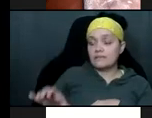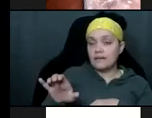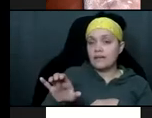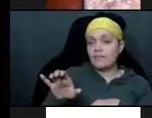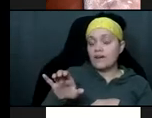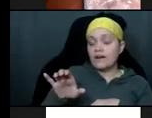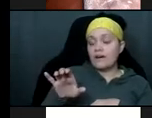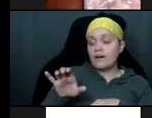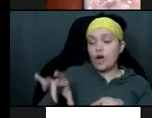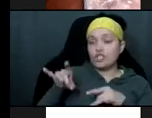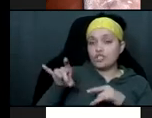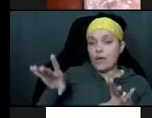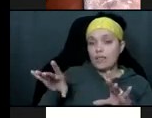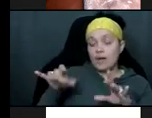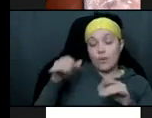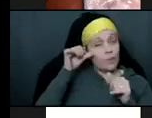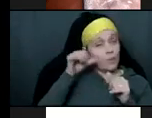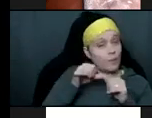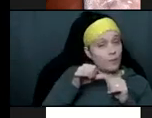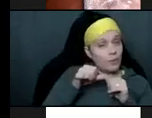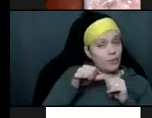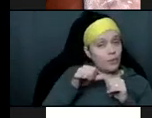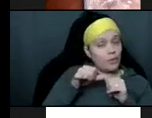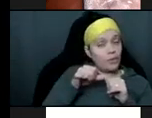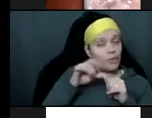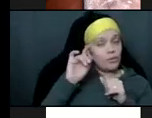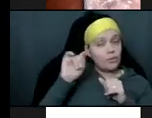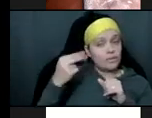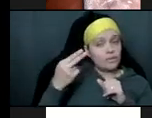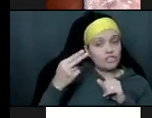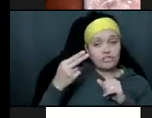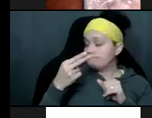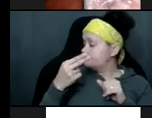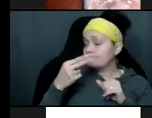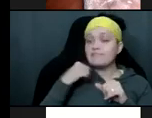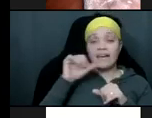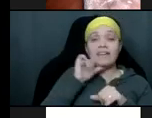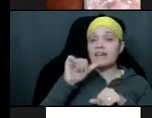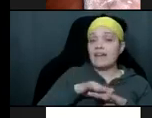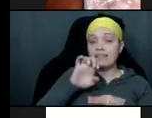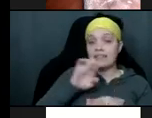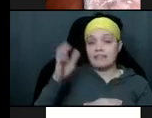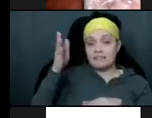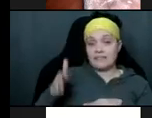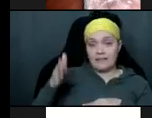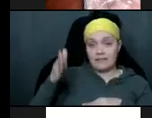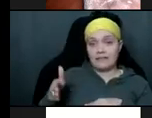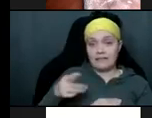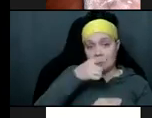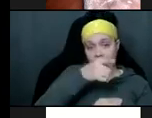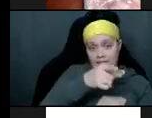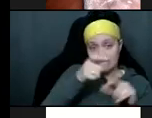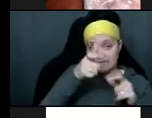Australia. Remember the landings of the Dutch? No, not on the east side. This is